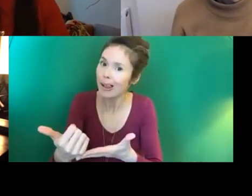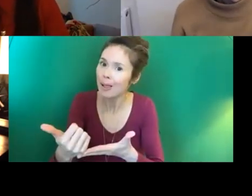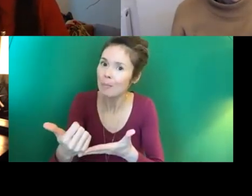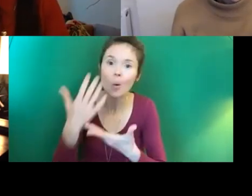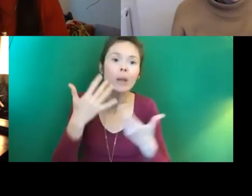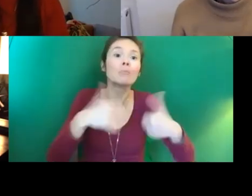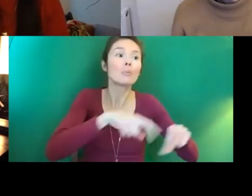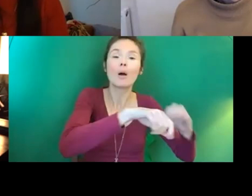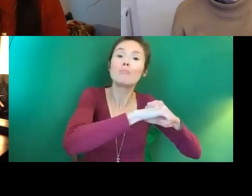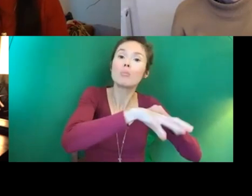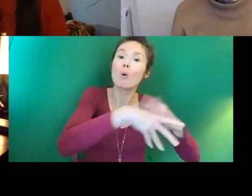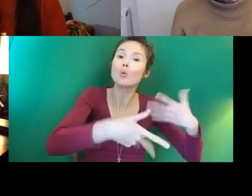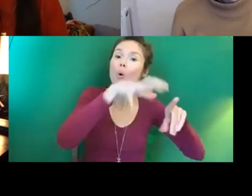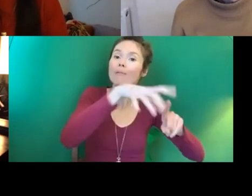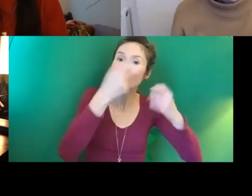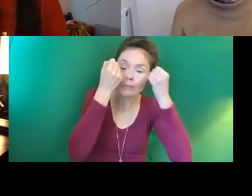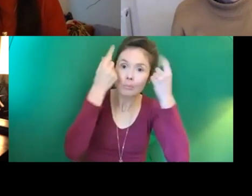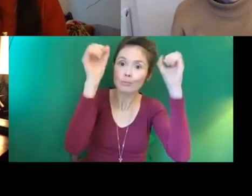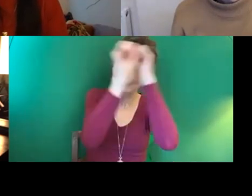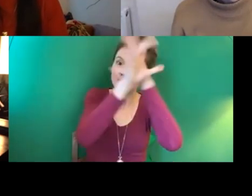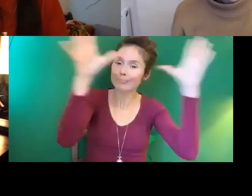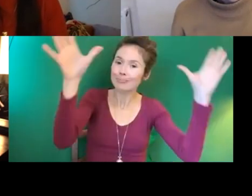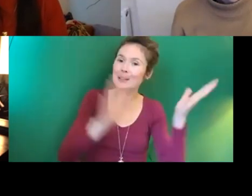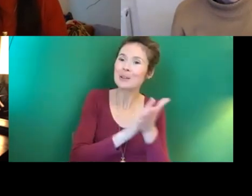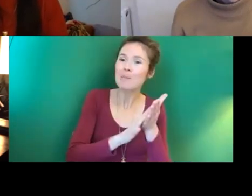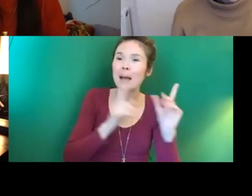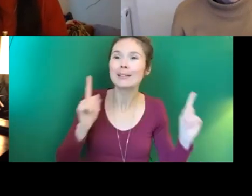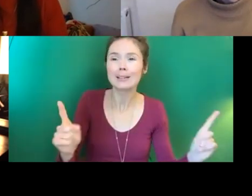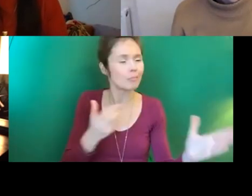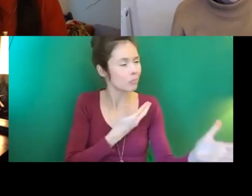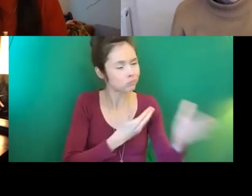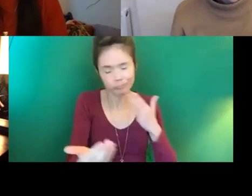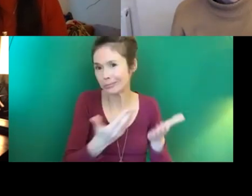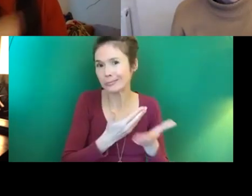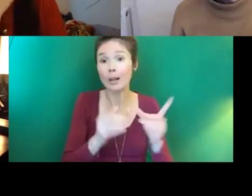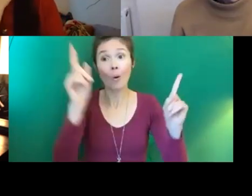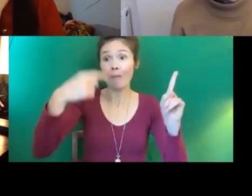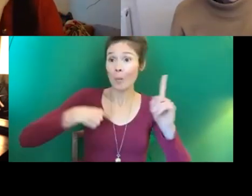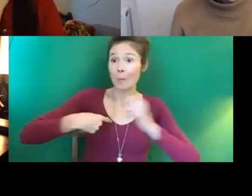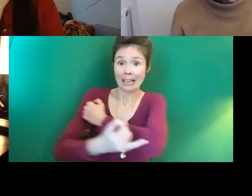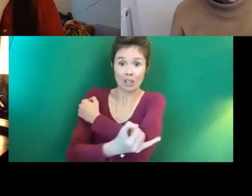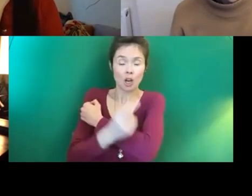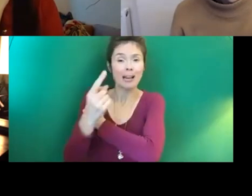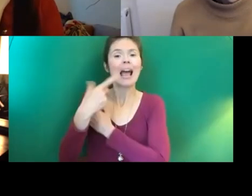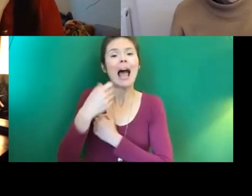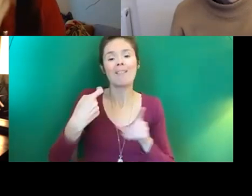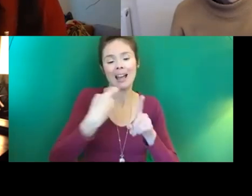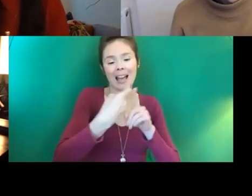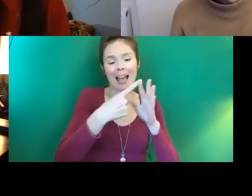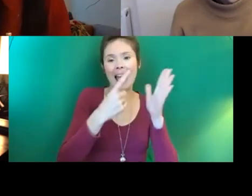everyone. Brilliant. Thank you. I in terms of the Kellycaster, that's a bespoke